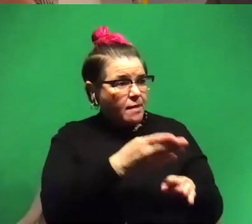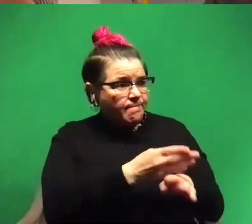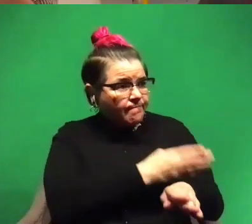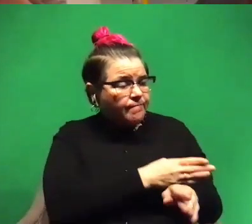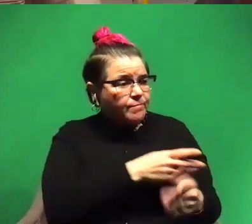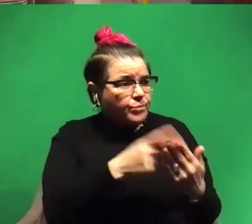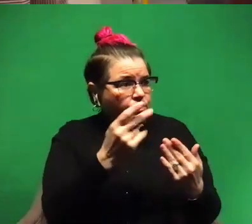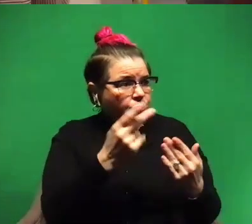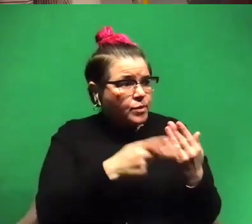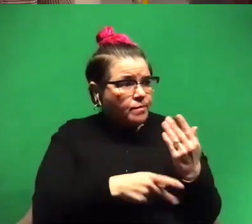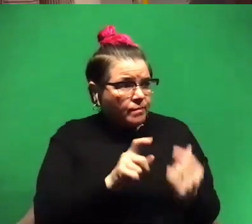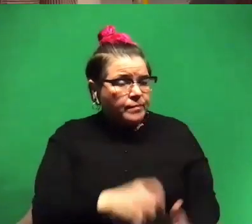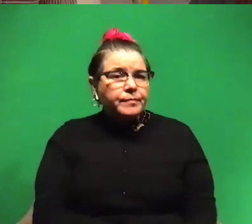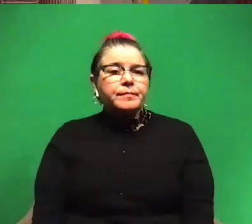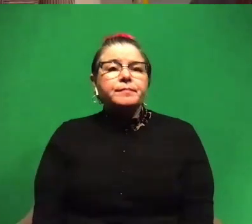programs?